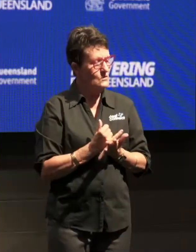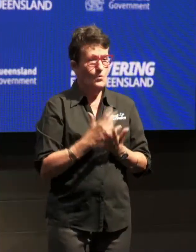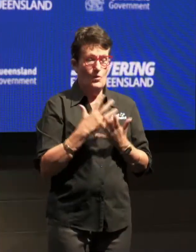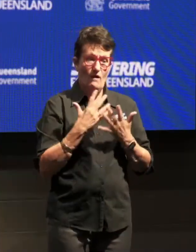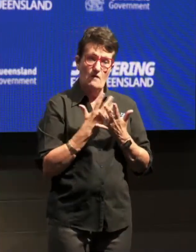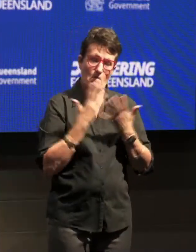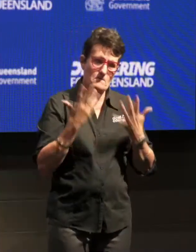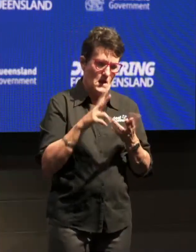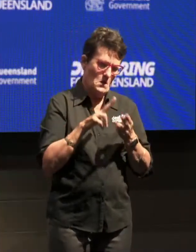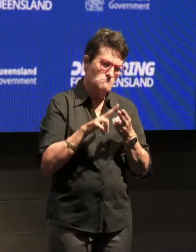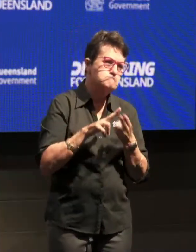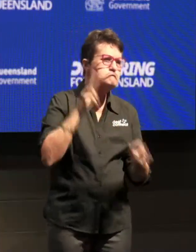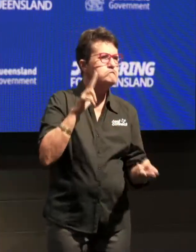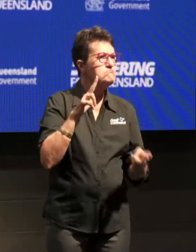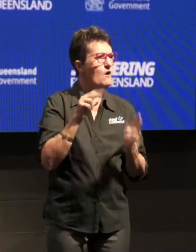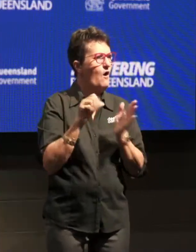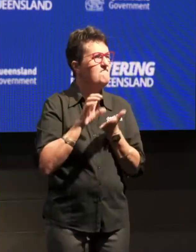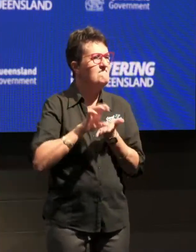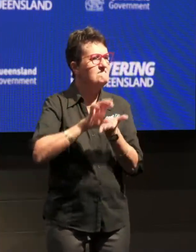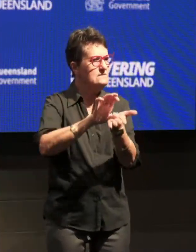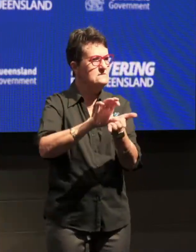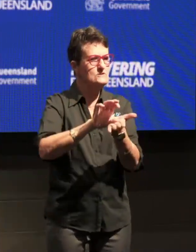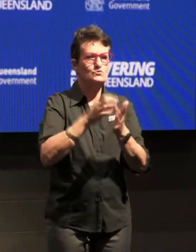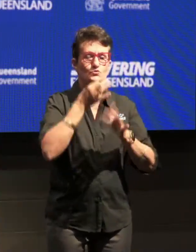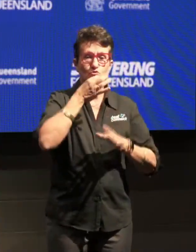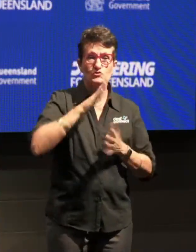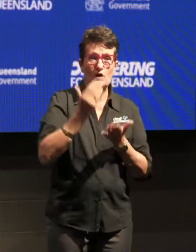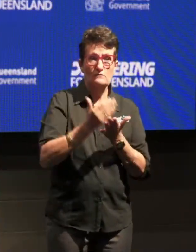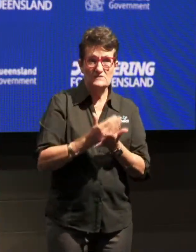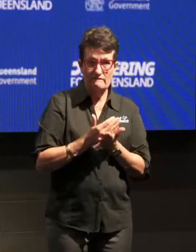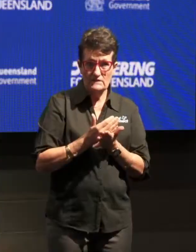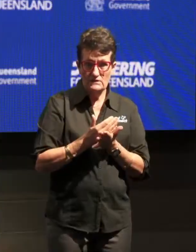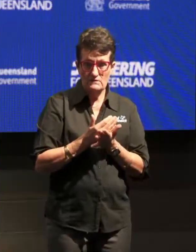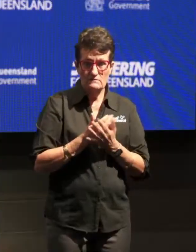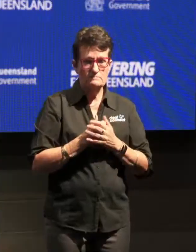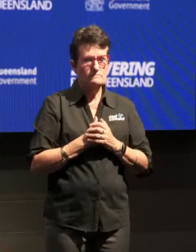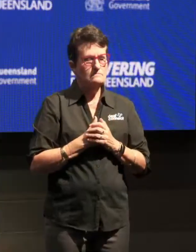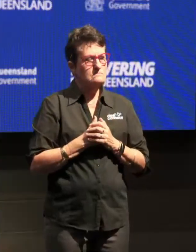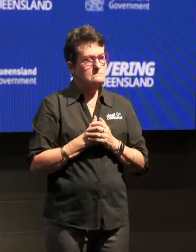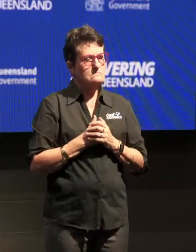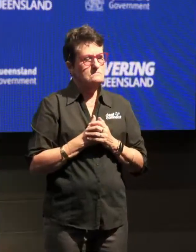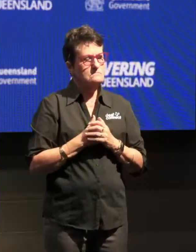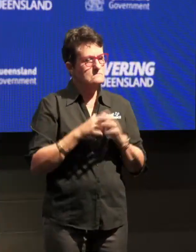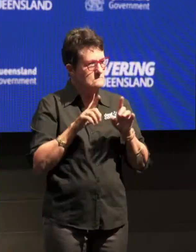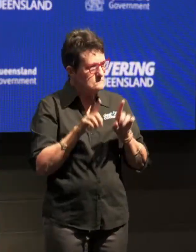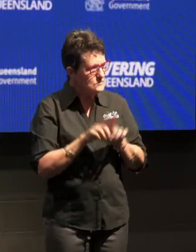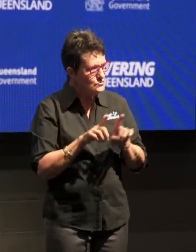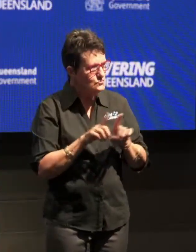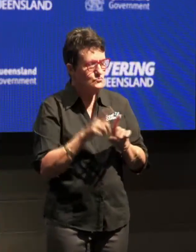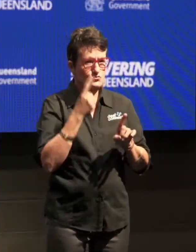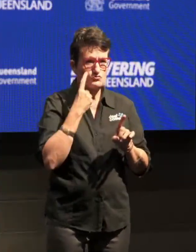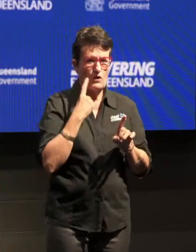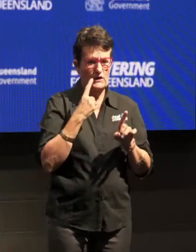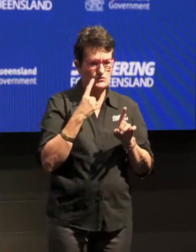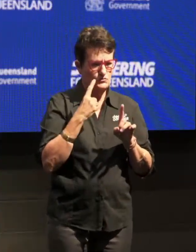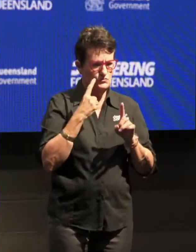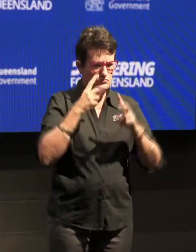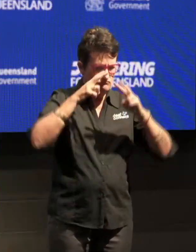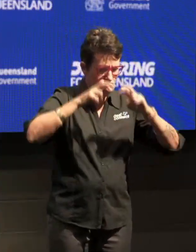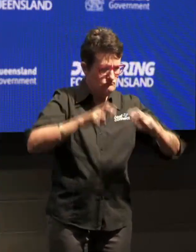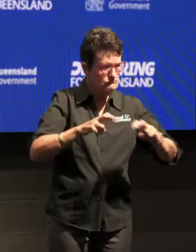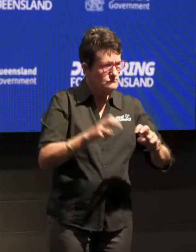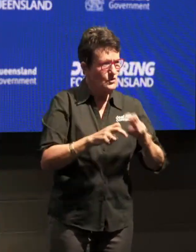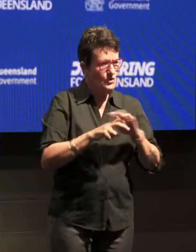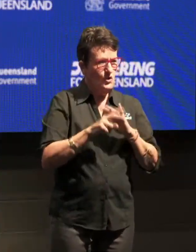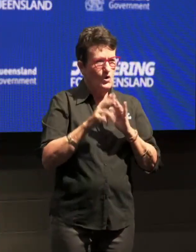biggest increase in funding to the Department of Child Safety in the history of the department, and we are trying to get to the bottom of the